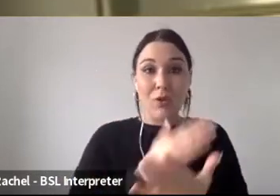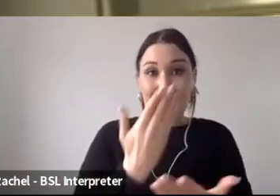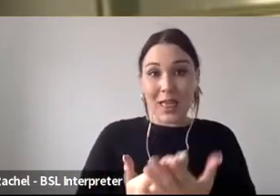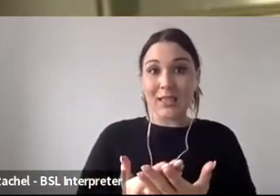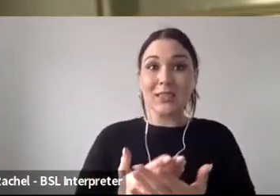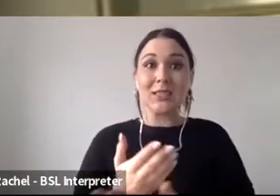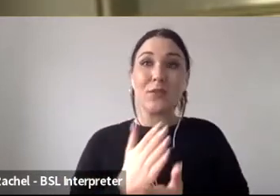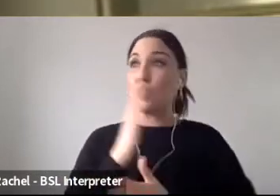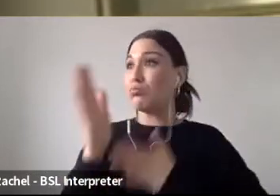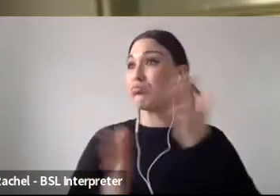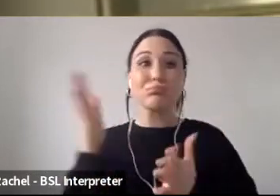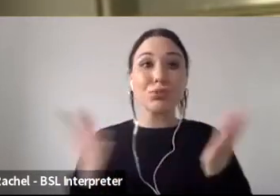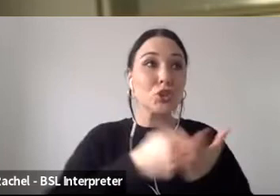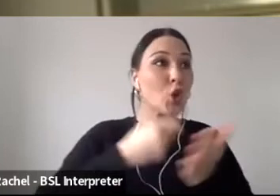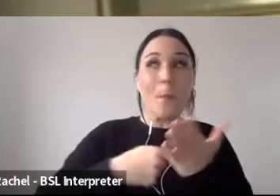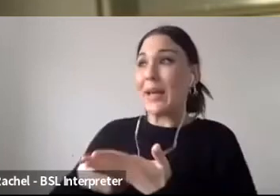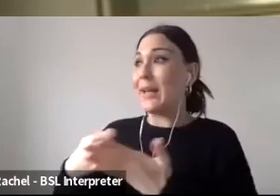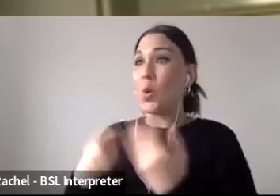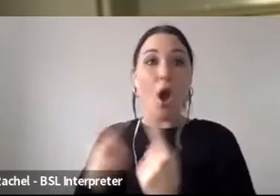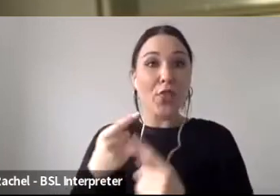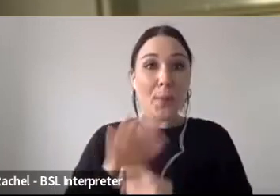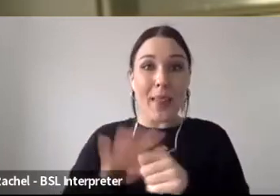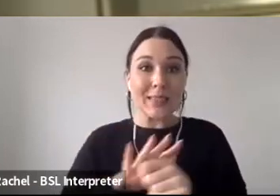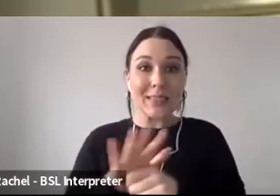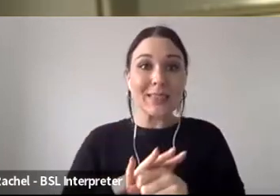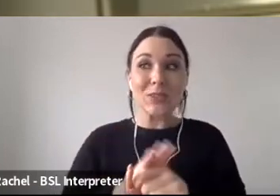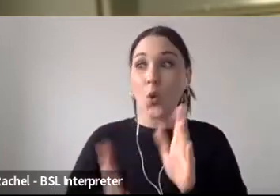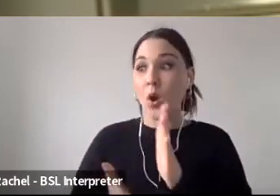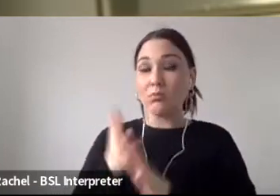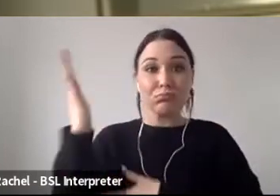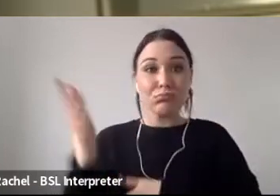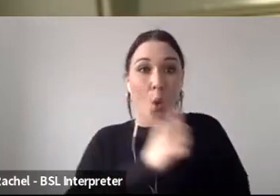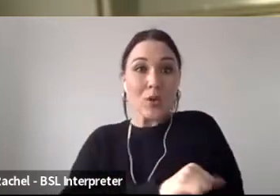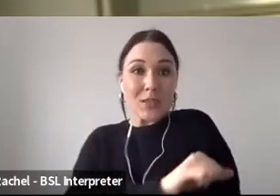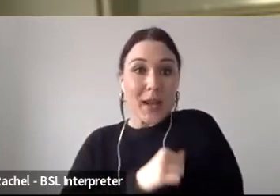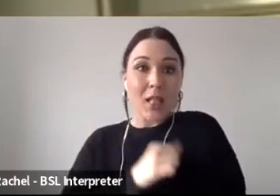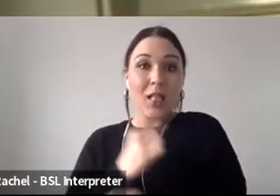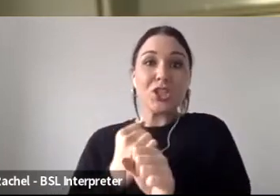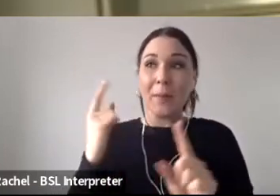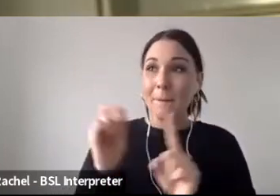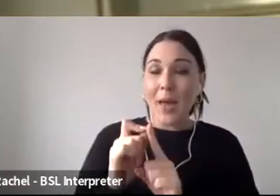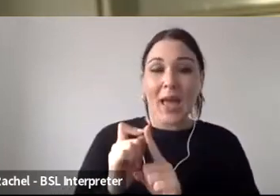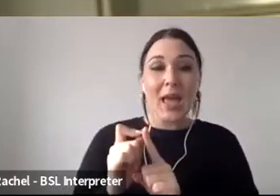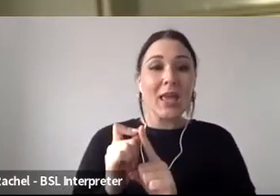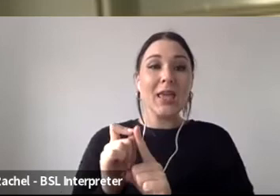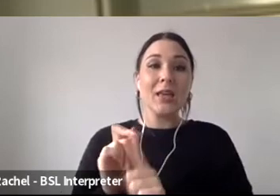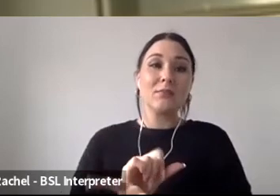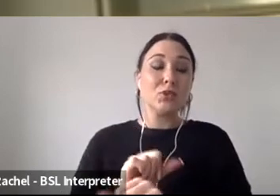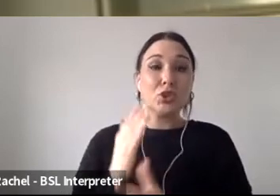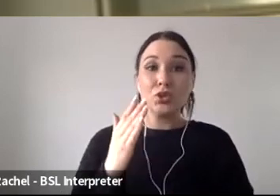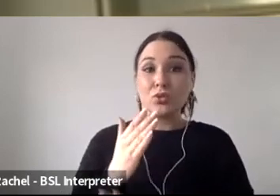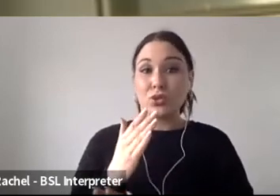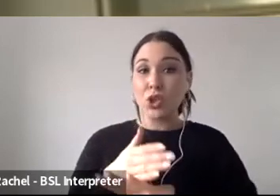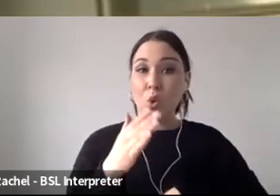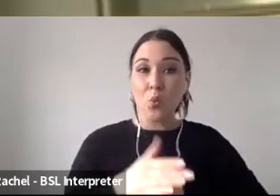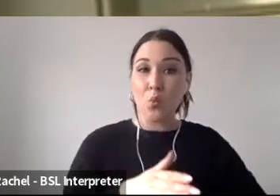or other places, or if you go to a hospital or you want to see your GP. It doesn't work very well when you have a